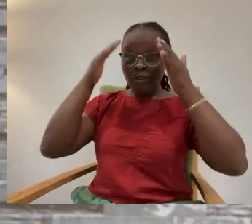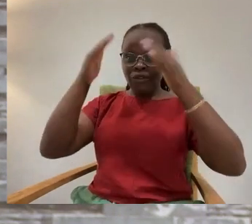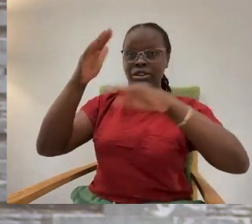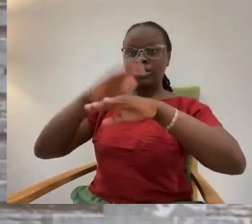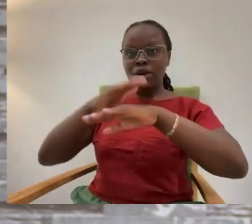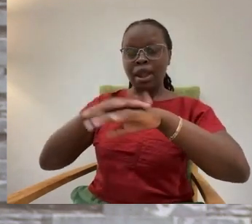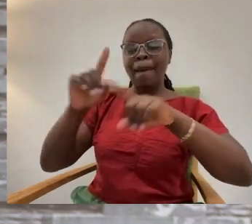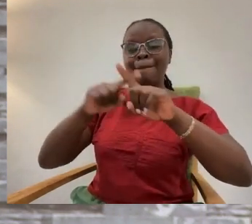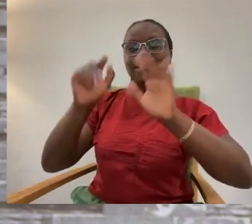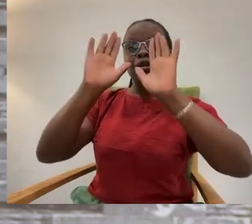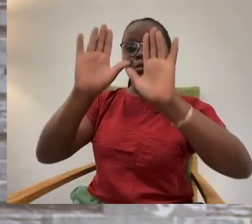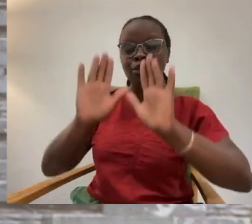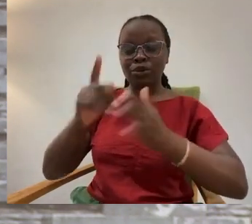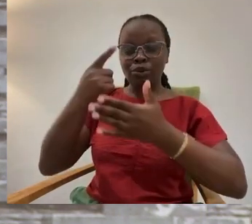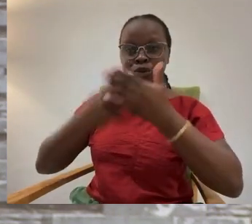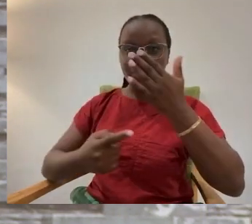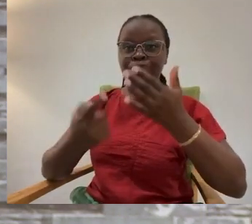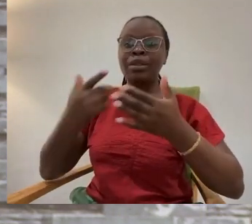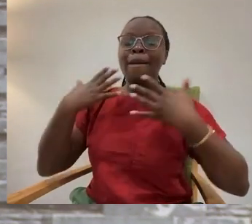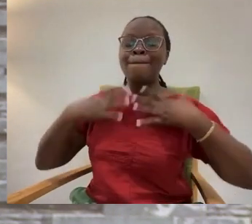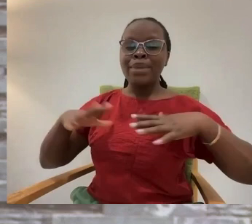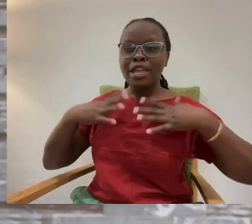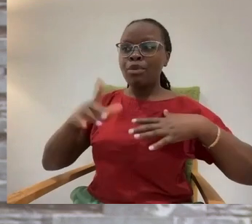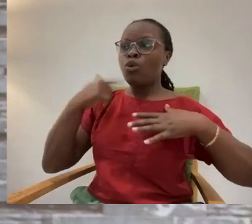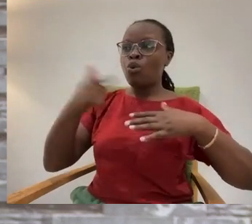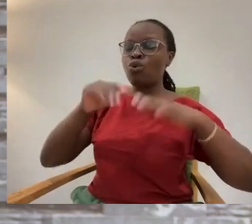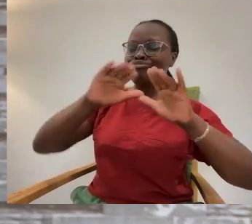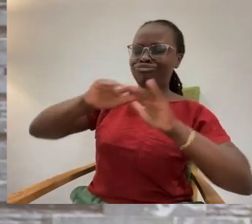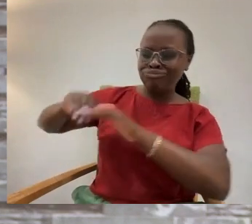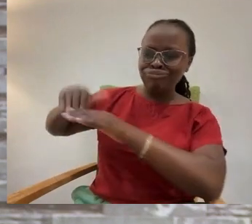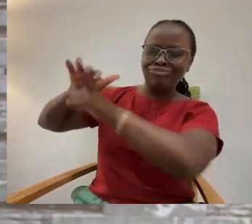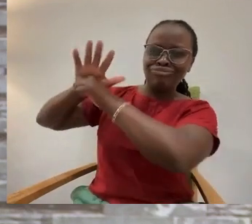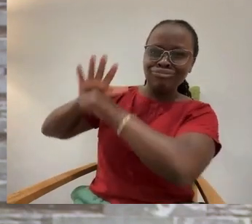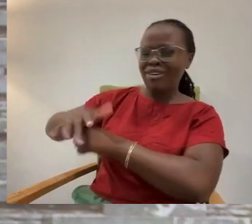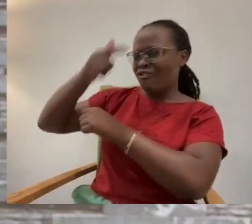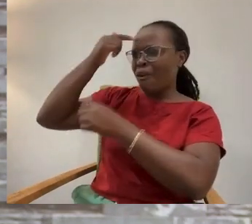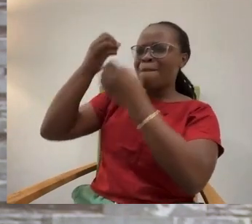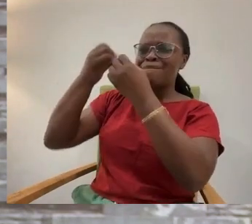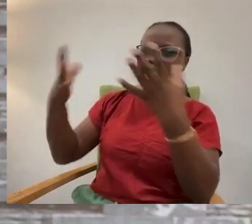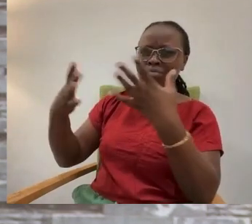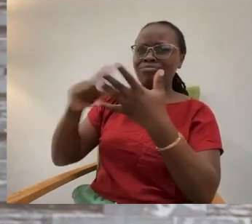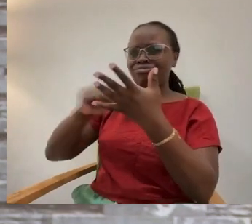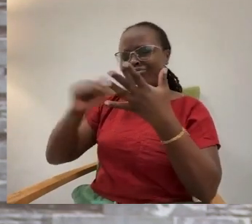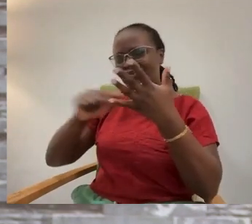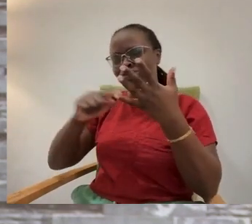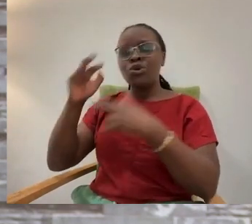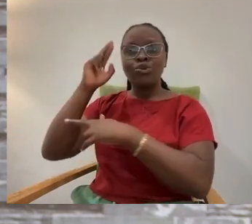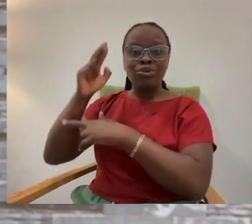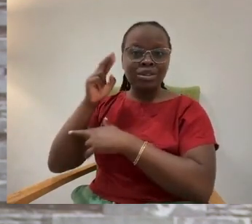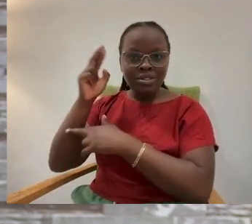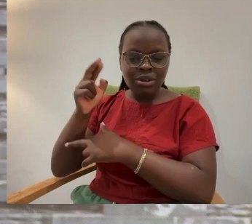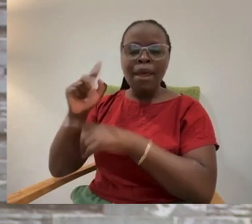importantly, the people that are marginalized for multiple reasons that might be too long to mention, but